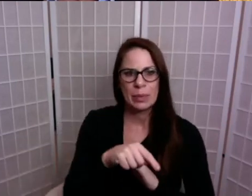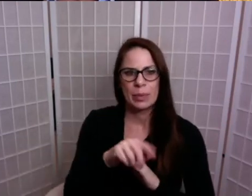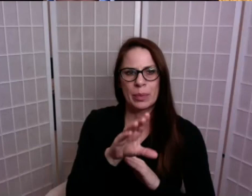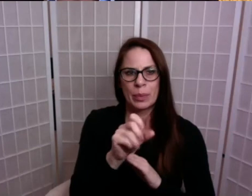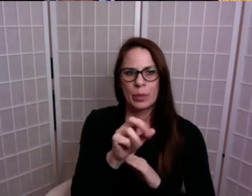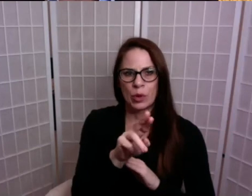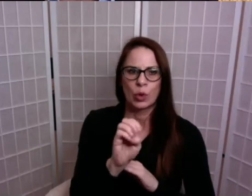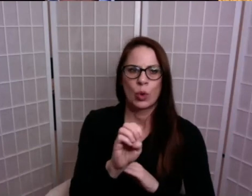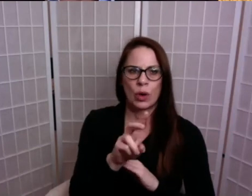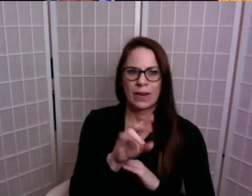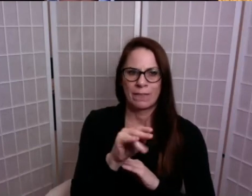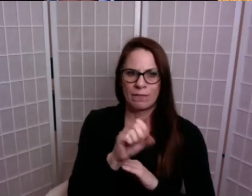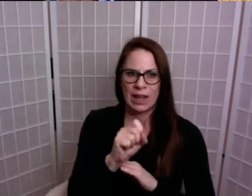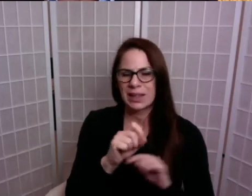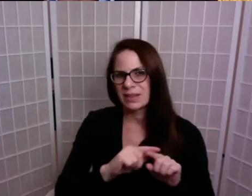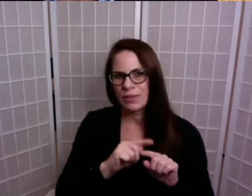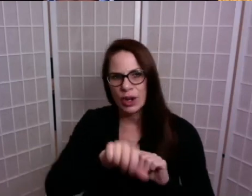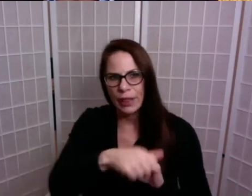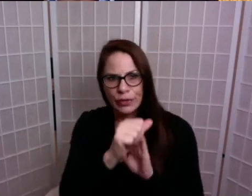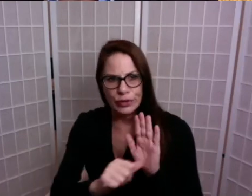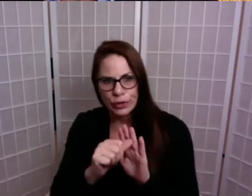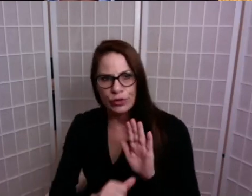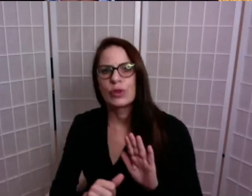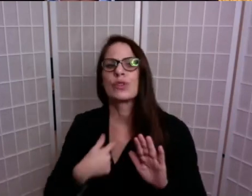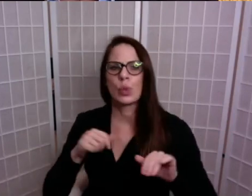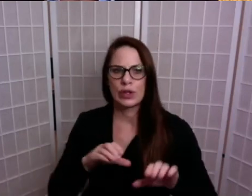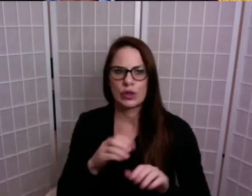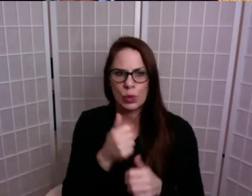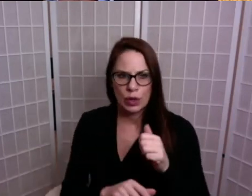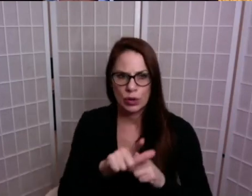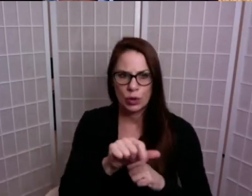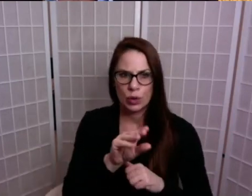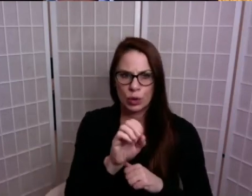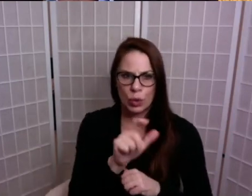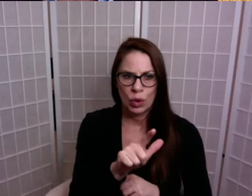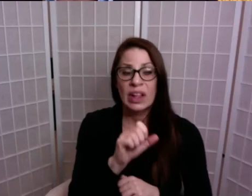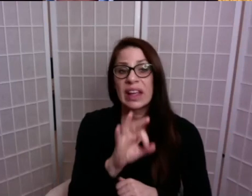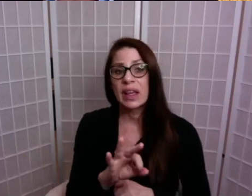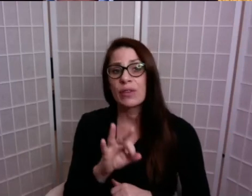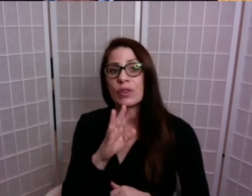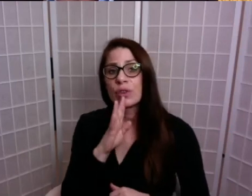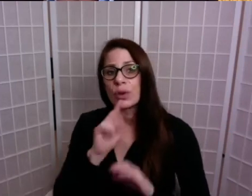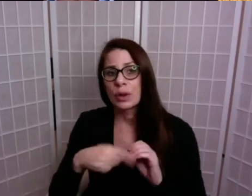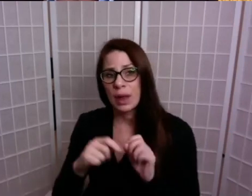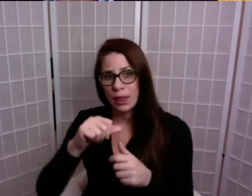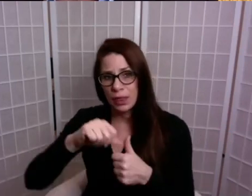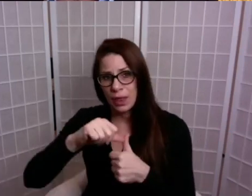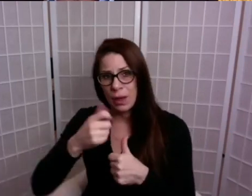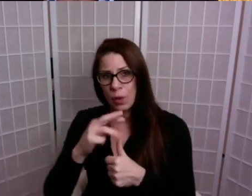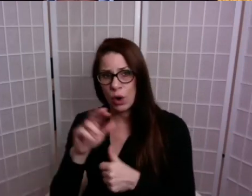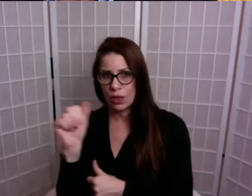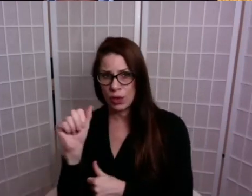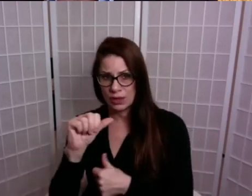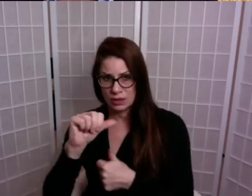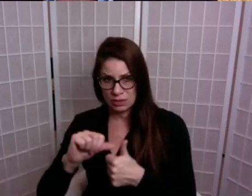a number of other surgeries we do under local. And if you're talking about a thumb arthritis surgery, we do that under regional, where